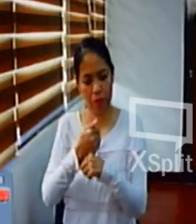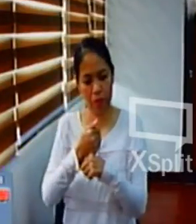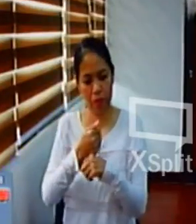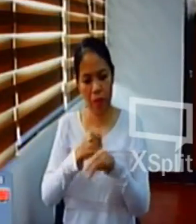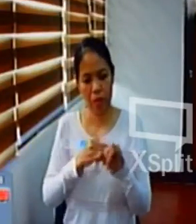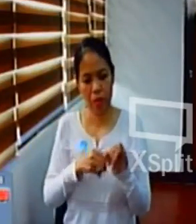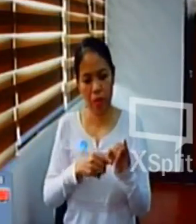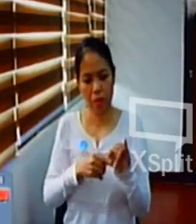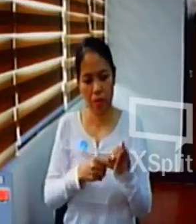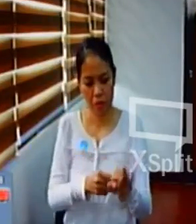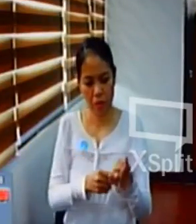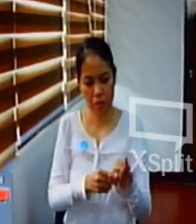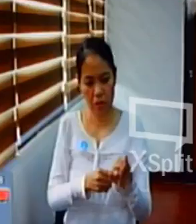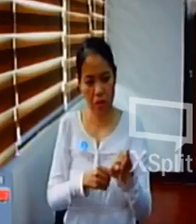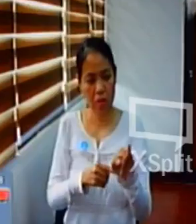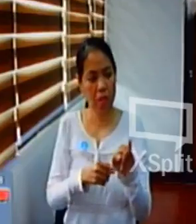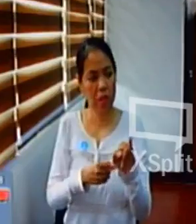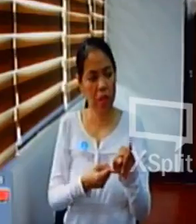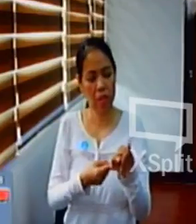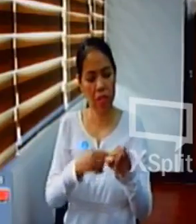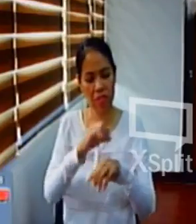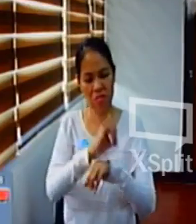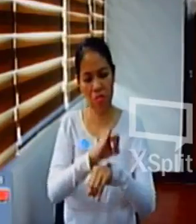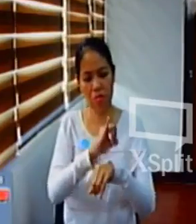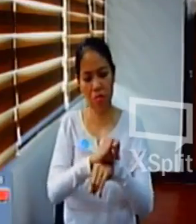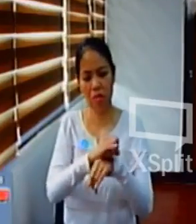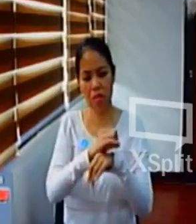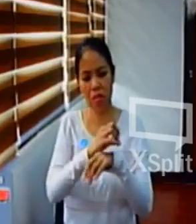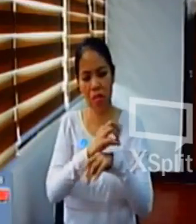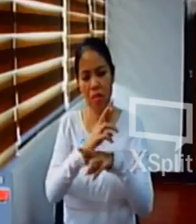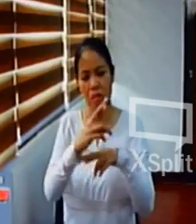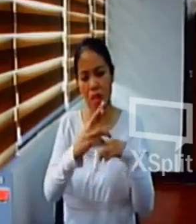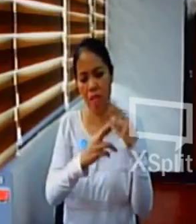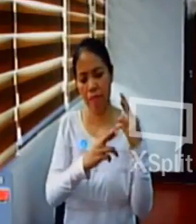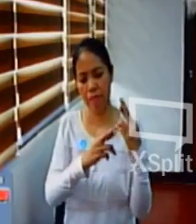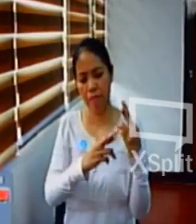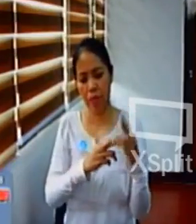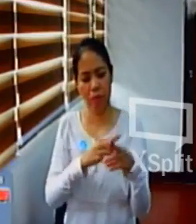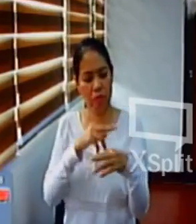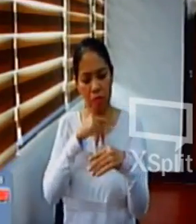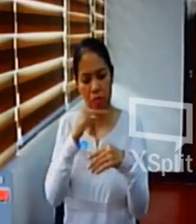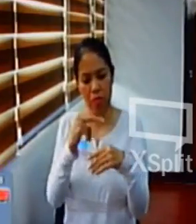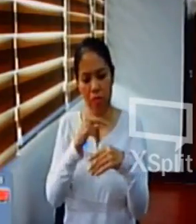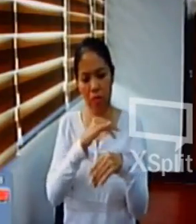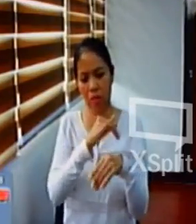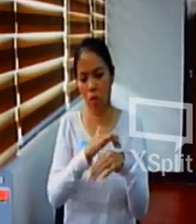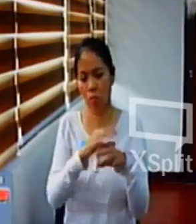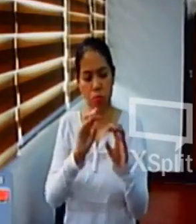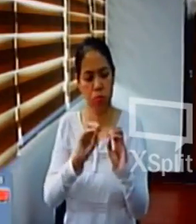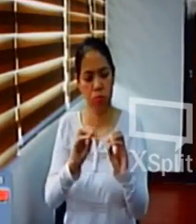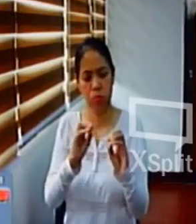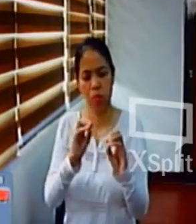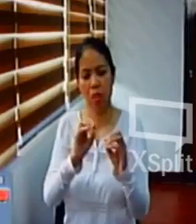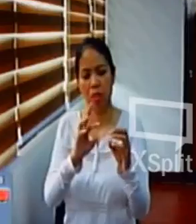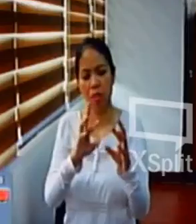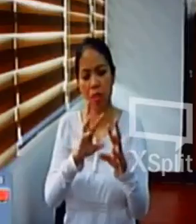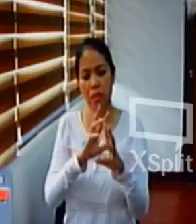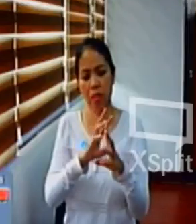this in the Industrial Revolution and did not institute environmental discipline so that they can